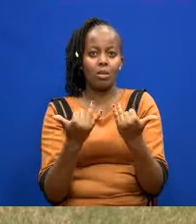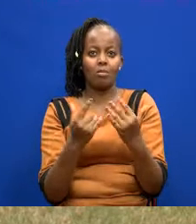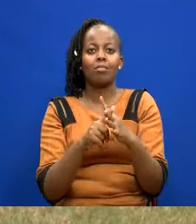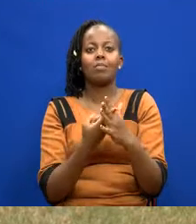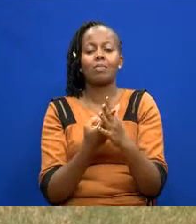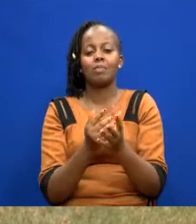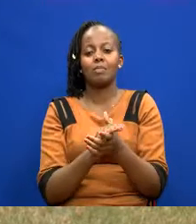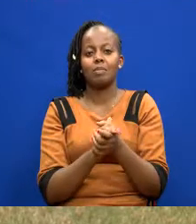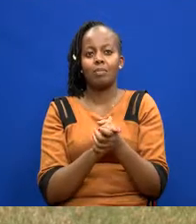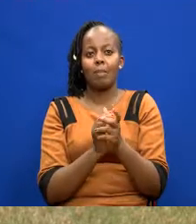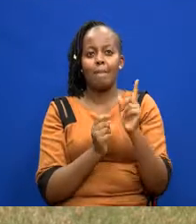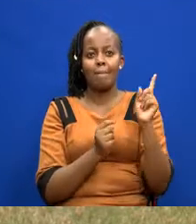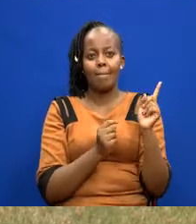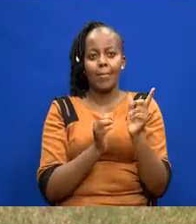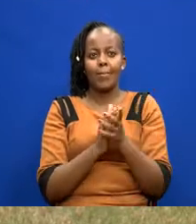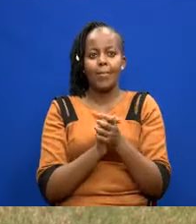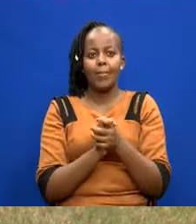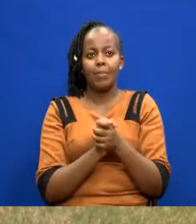1 and 2, off you go.